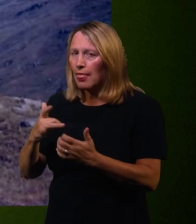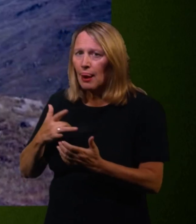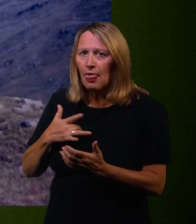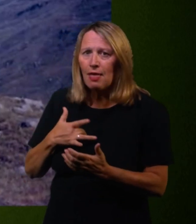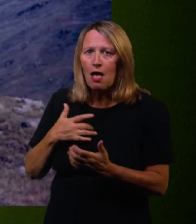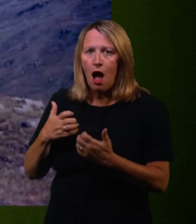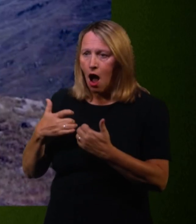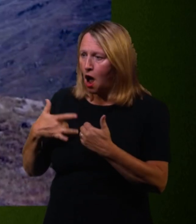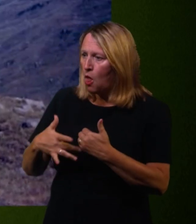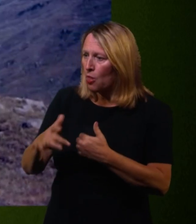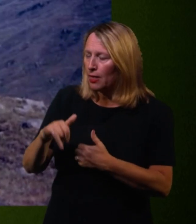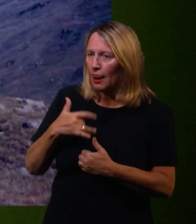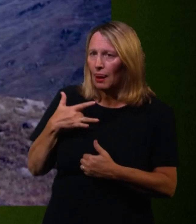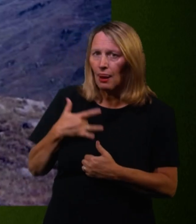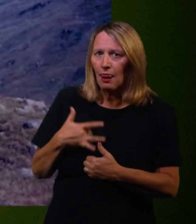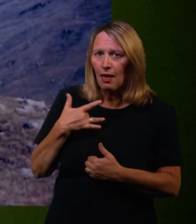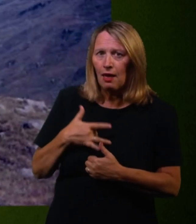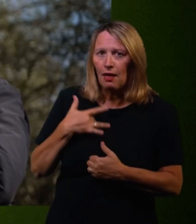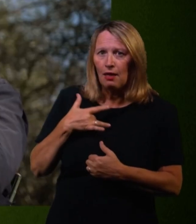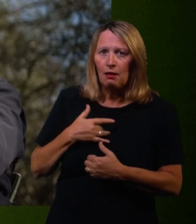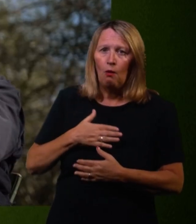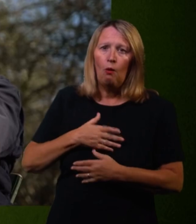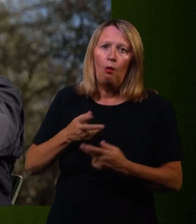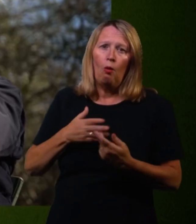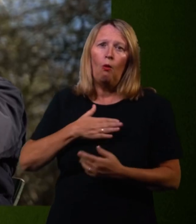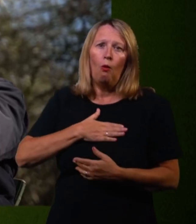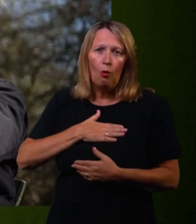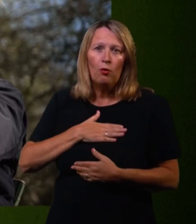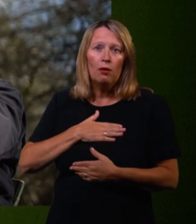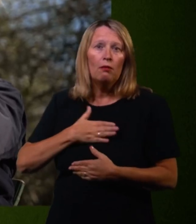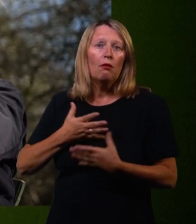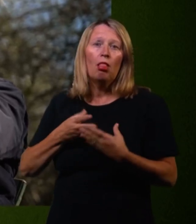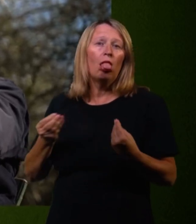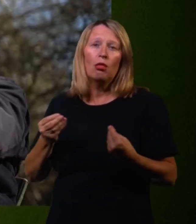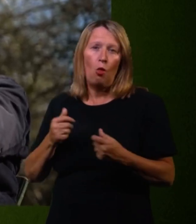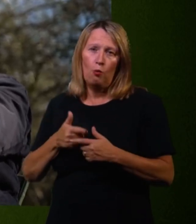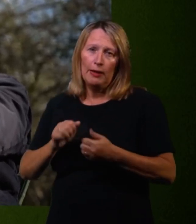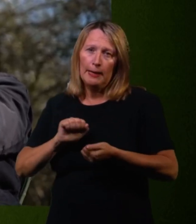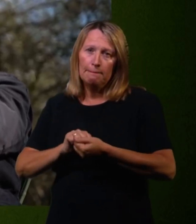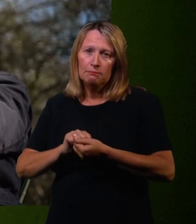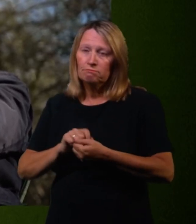lived. And as I've got older, that passion hasn't gone away.